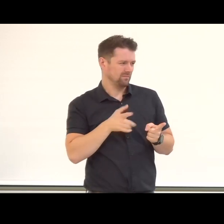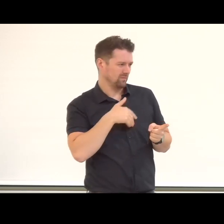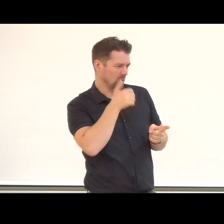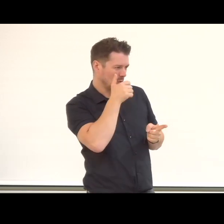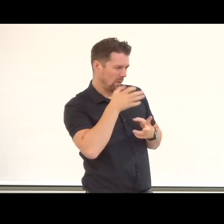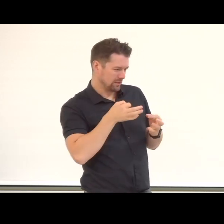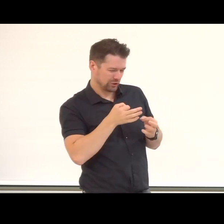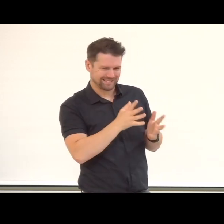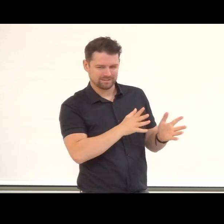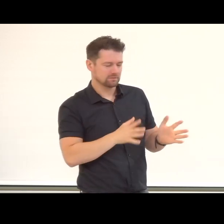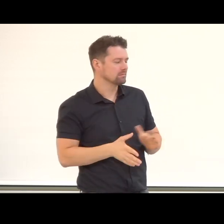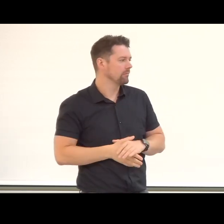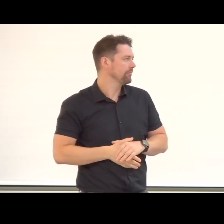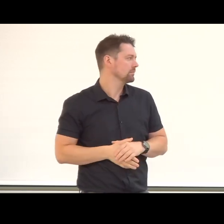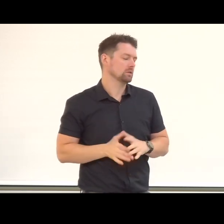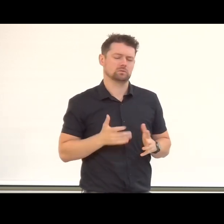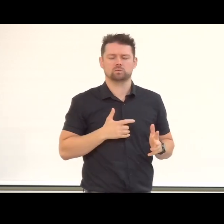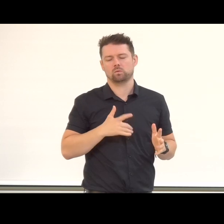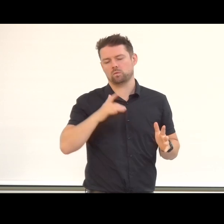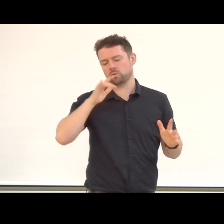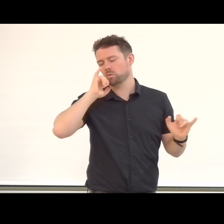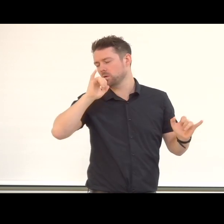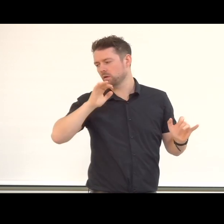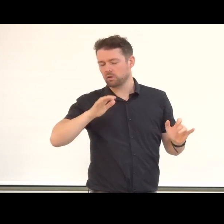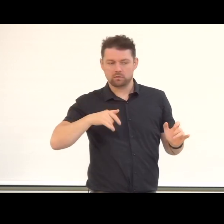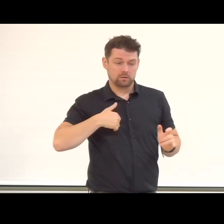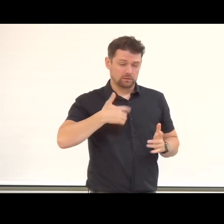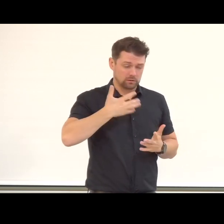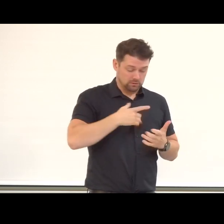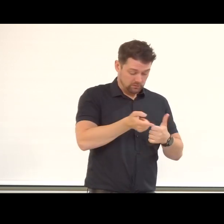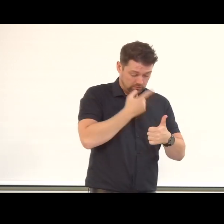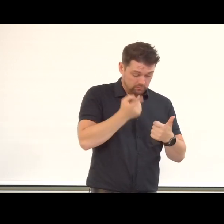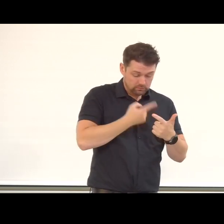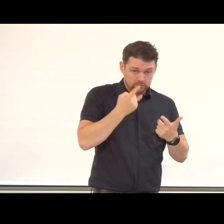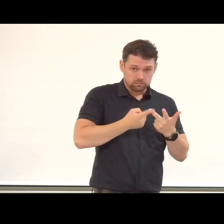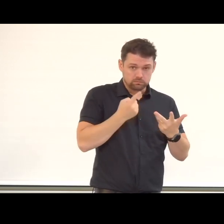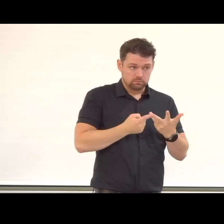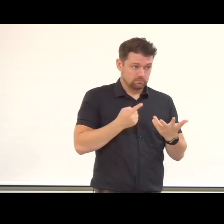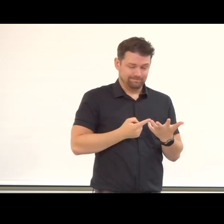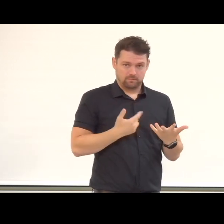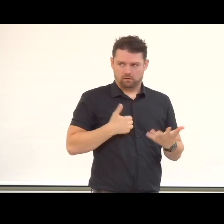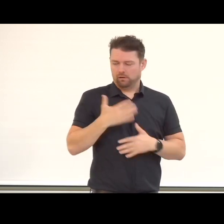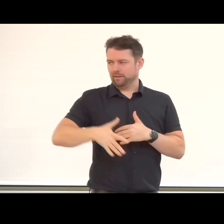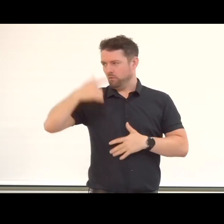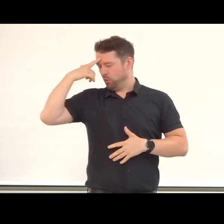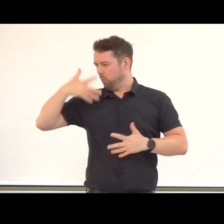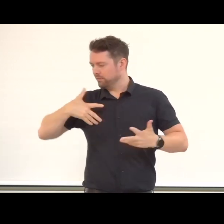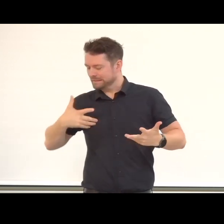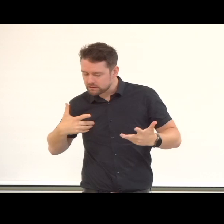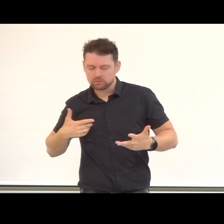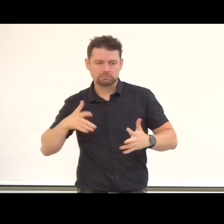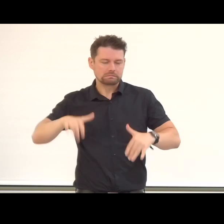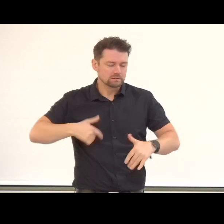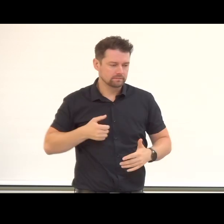It's really a nightmare. They want things from you that you didn't even think that you needed to mention this.